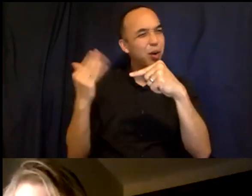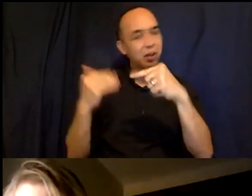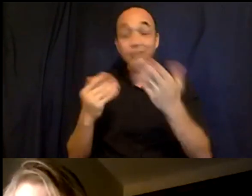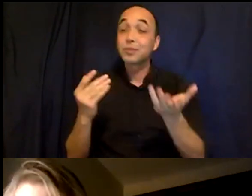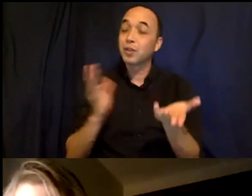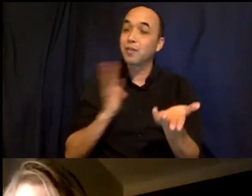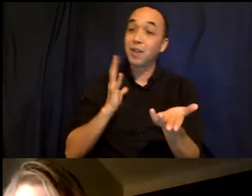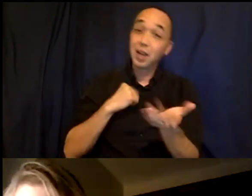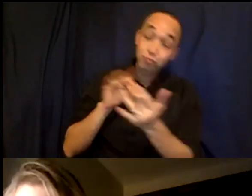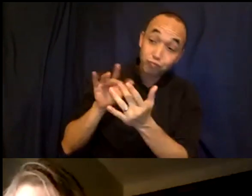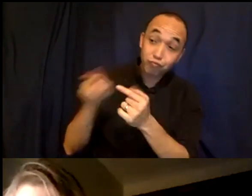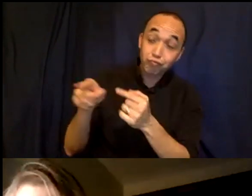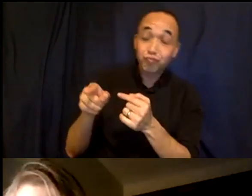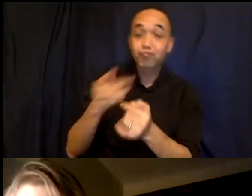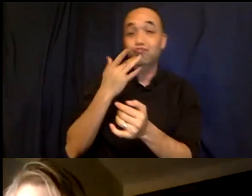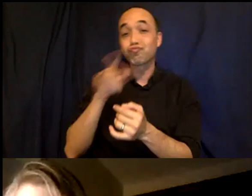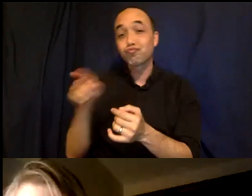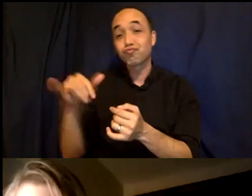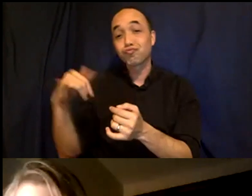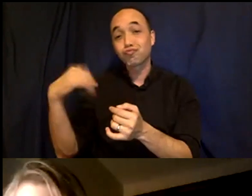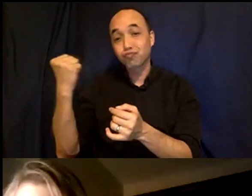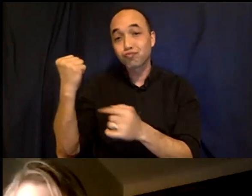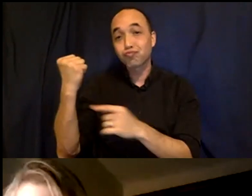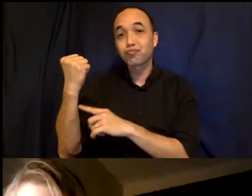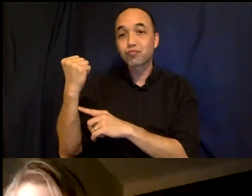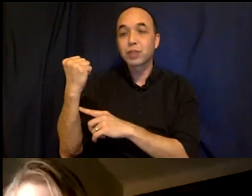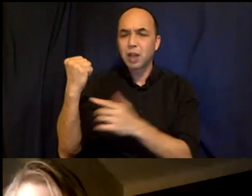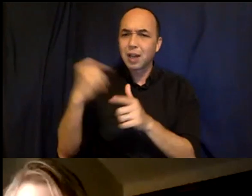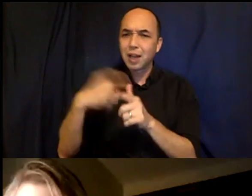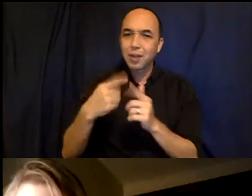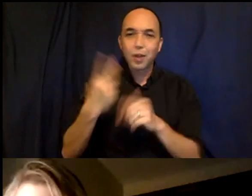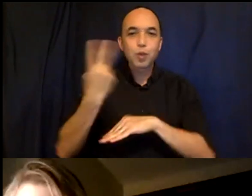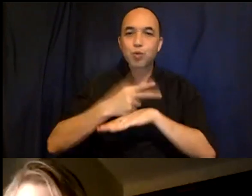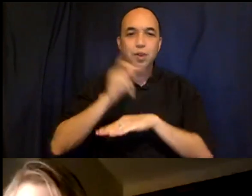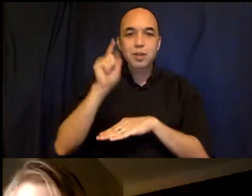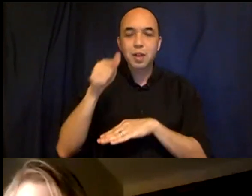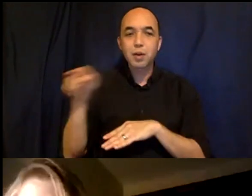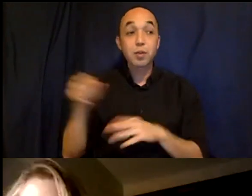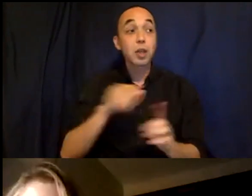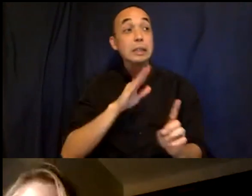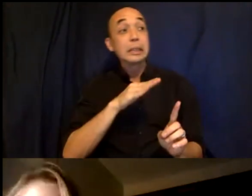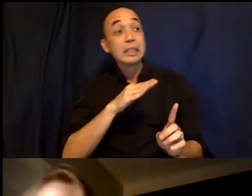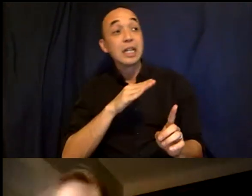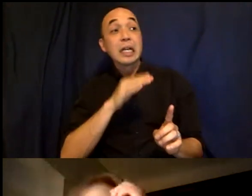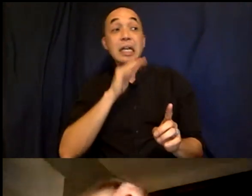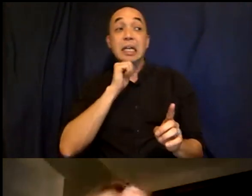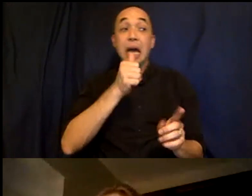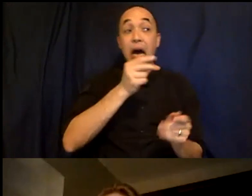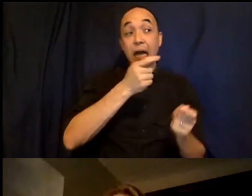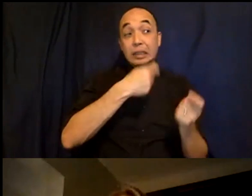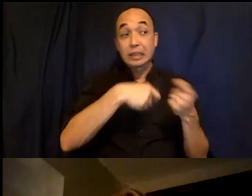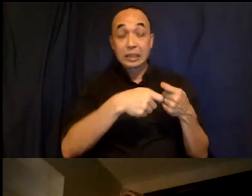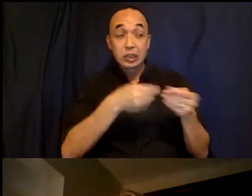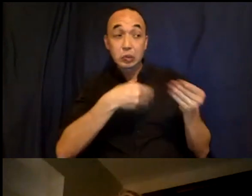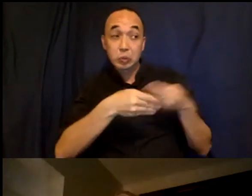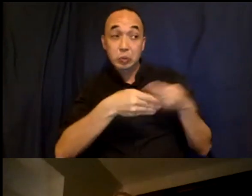and luckily he said yes. And then a couple days later, he was like, "Hey, by the way, this is not quid pro quo, but do you want to